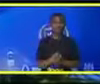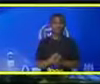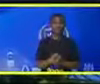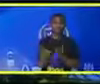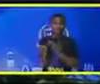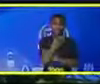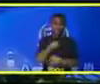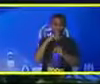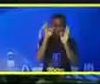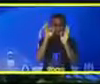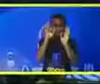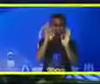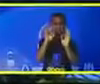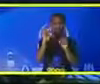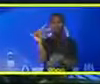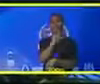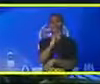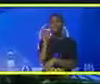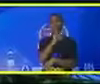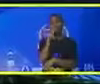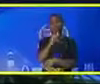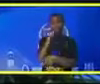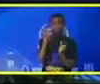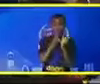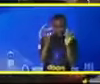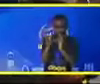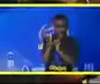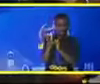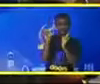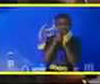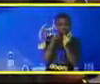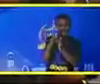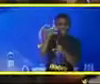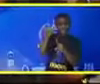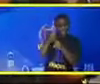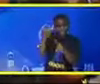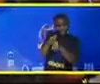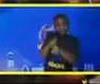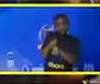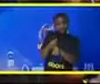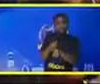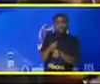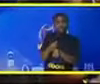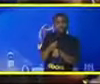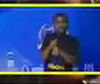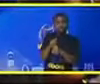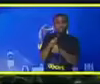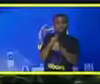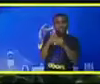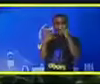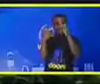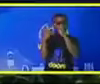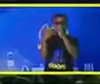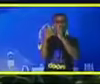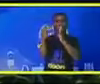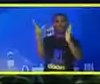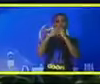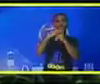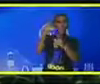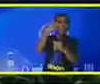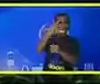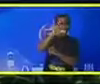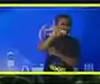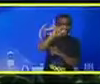morning. Jesus himself, your Jesus, walked under a closed heaven for 30 years, even though he was